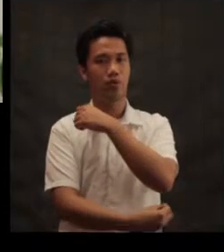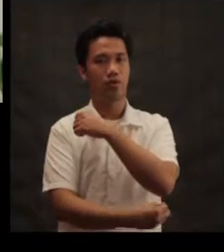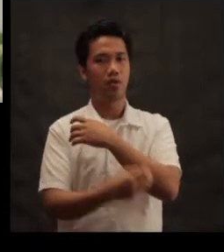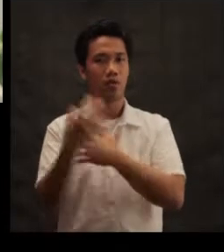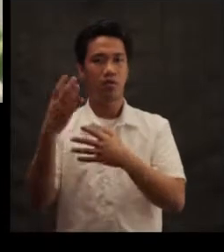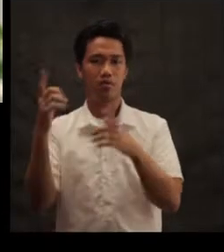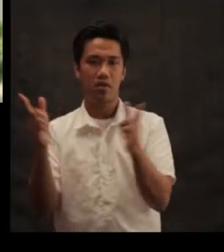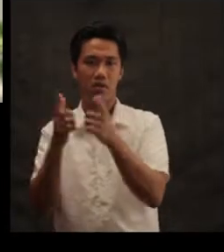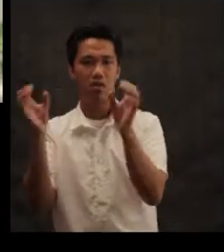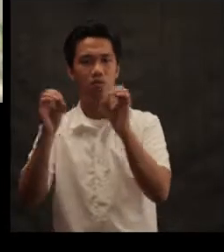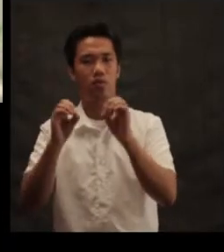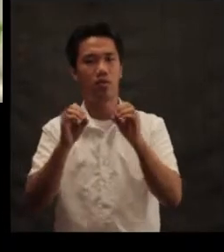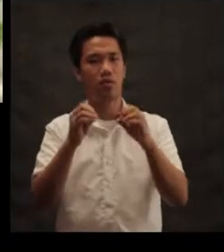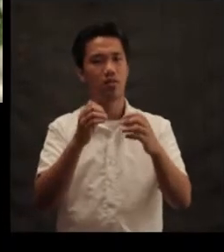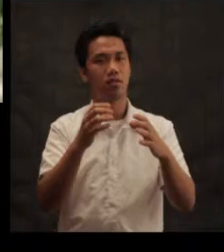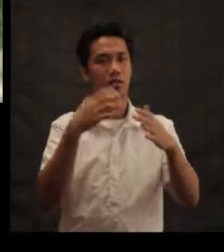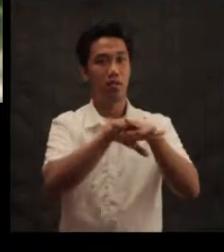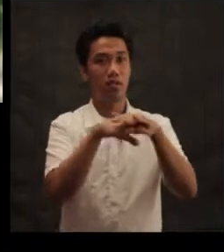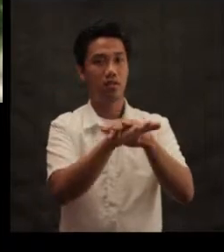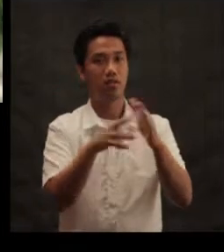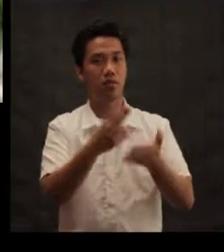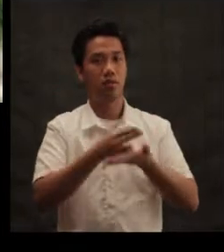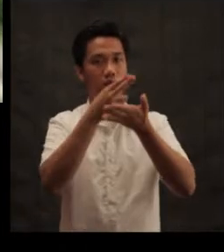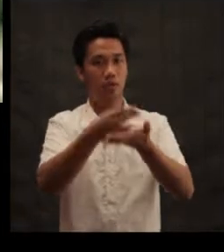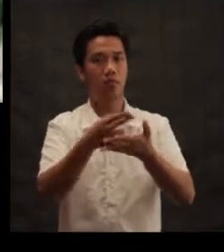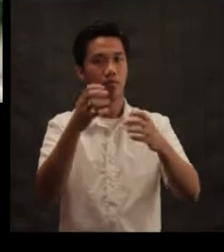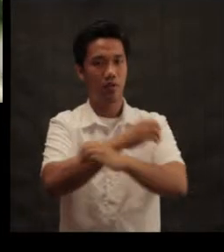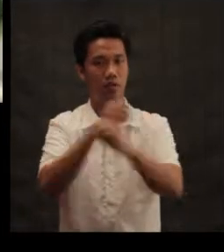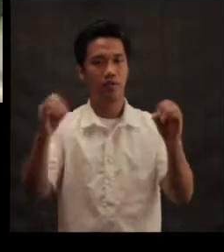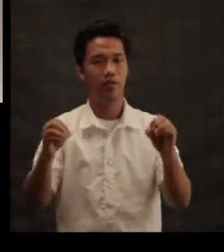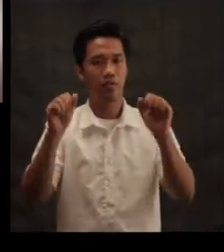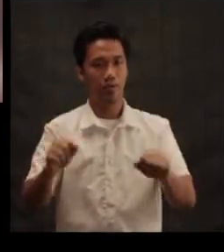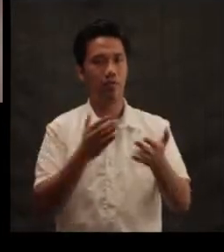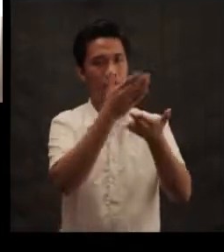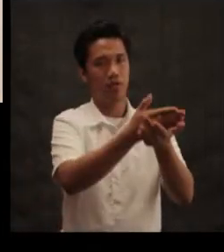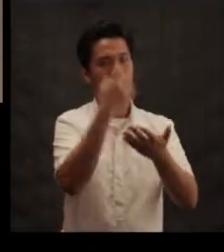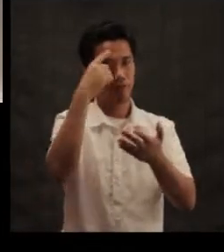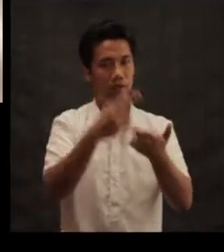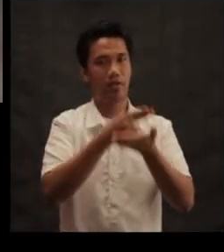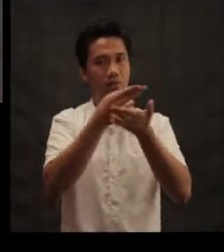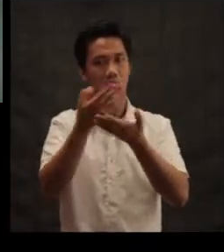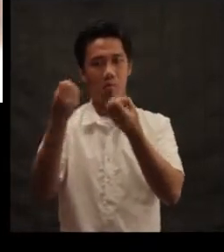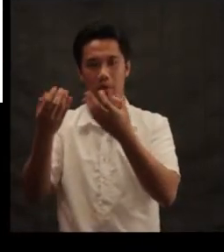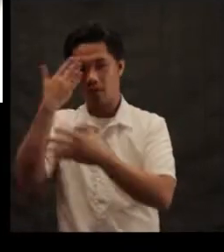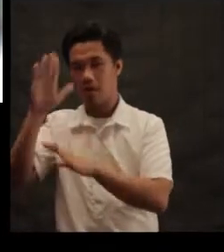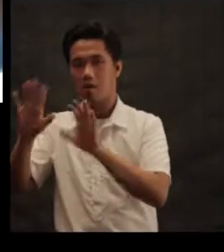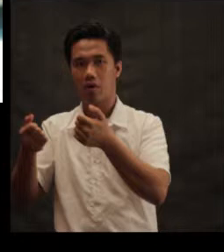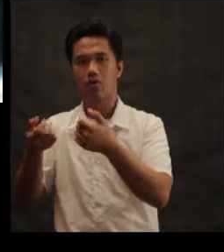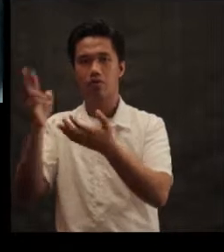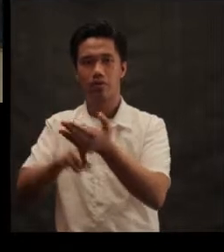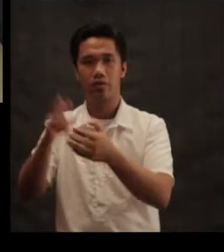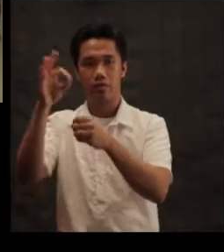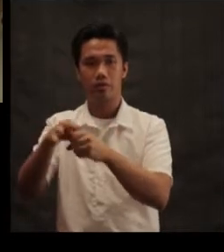buhay. Walang alam na takbuhan kapag may krisis. Walang paraang makalapit sa mga welfare offices sa oras ng